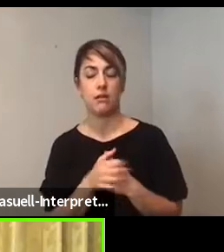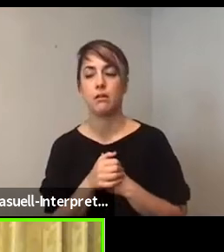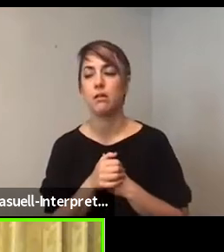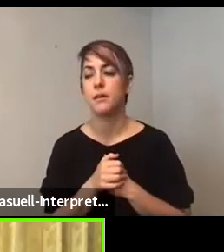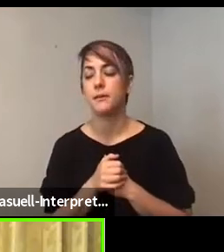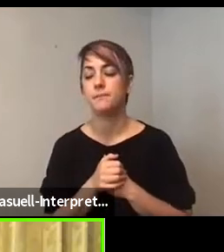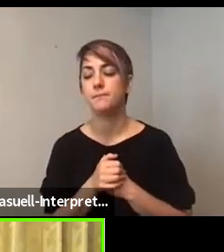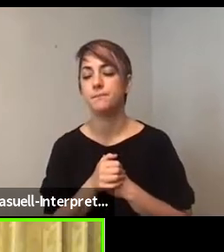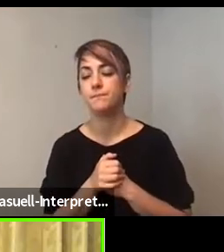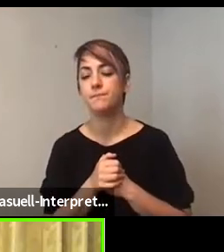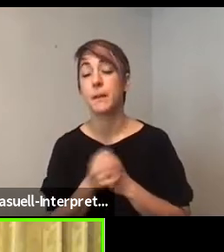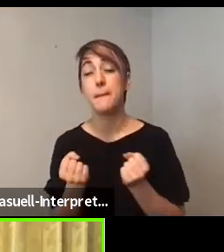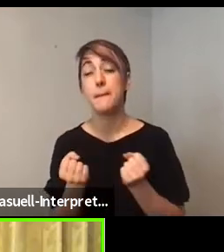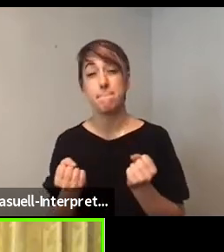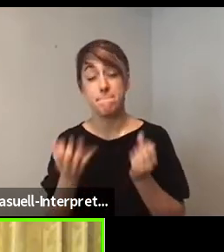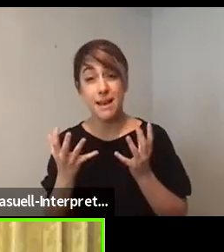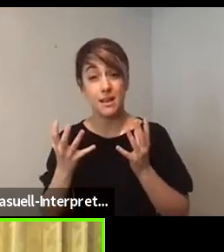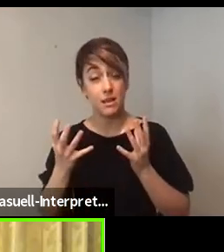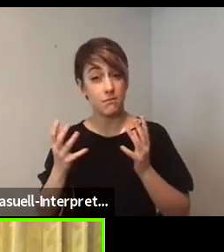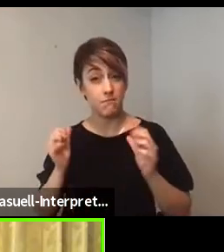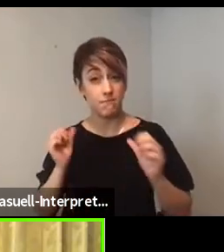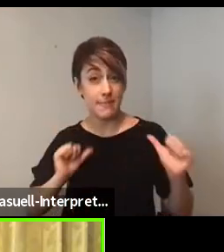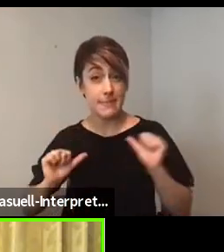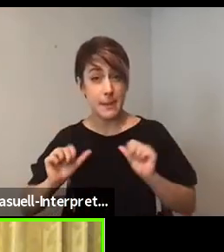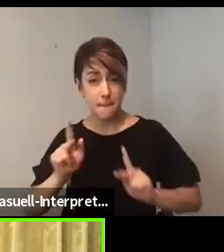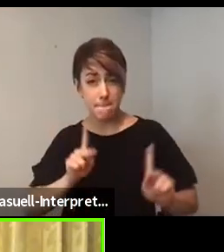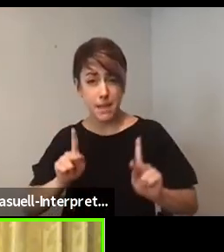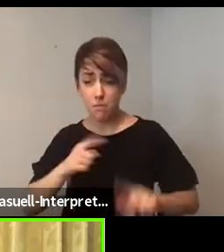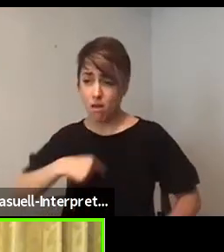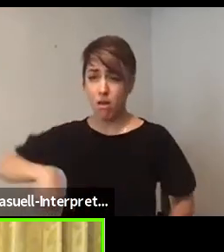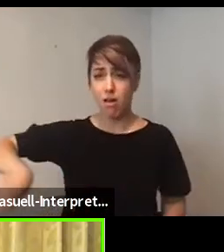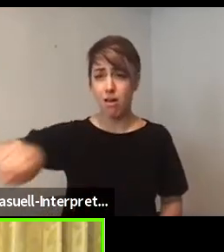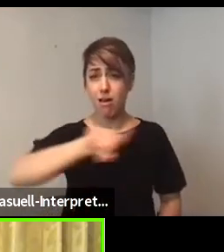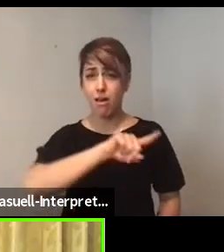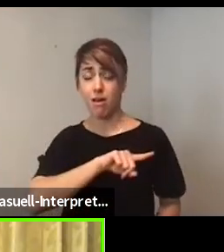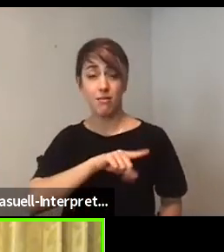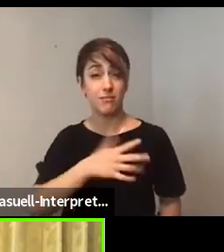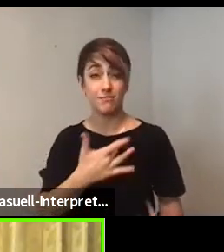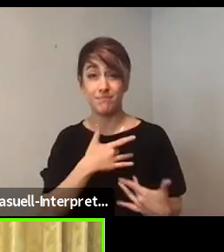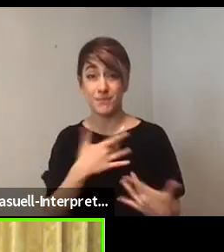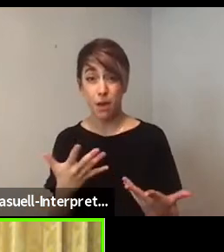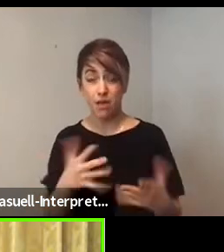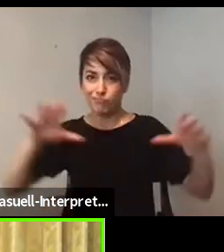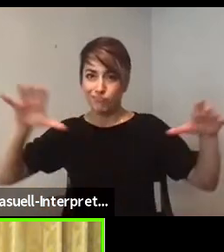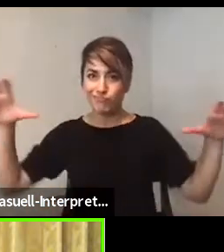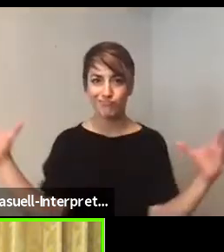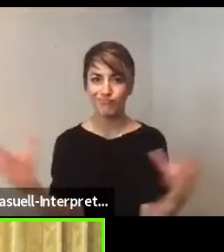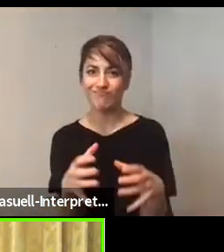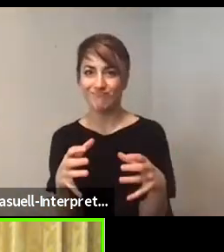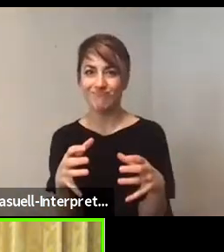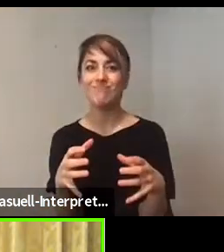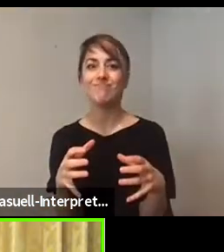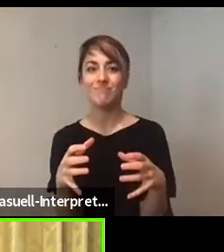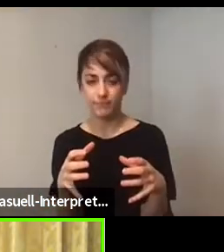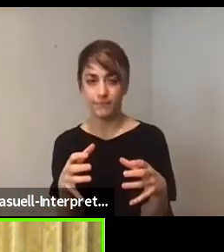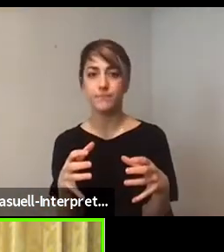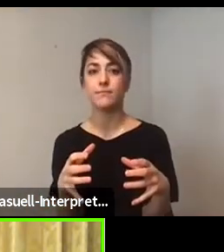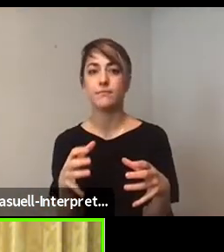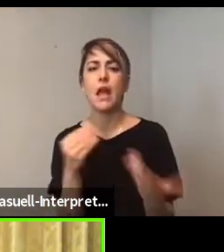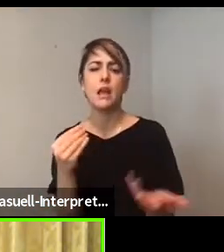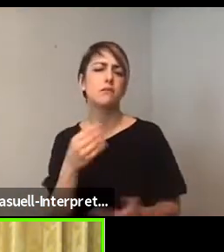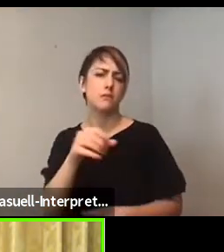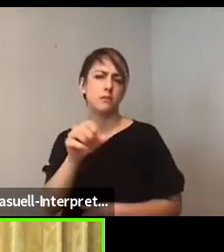many of the theater people are being united. And of course, there was a couple of union here,